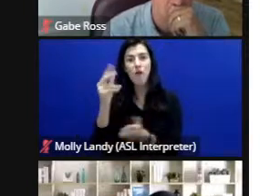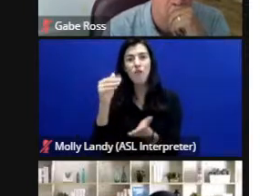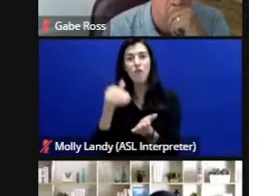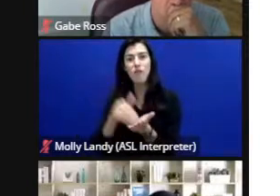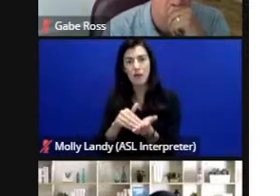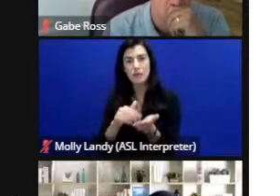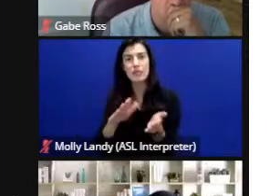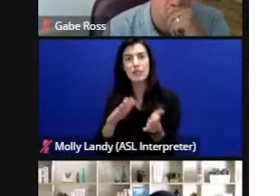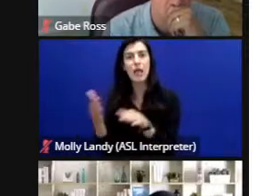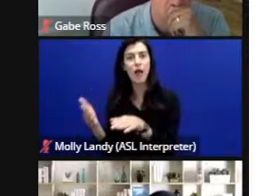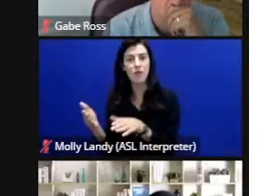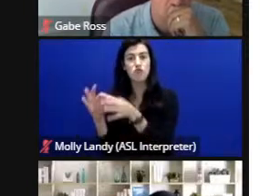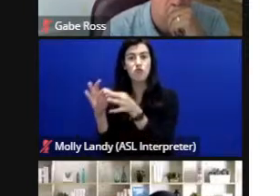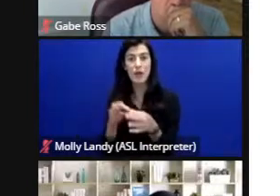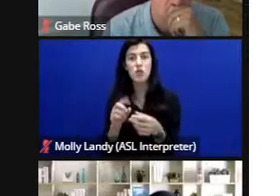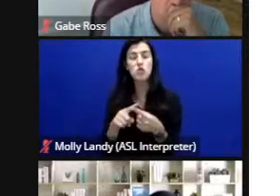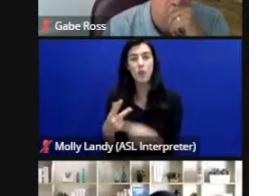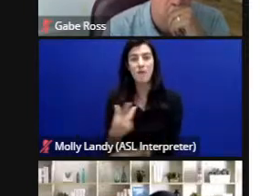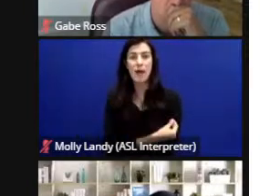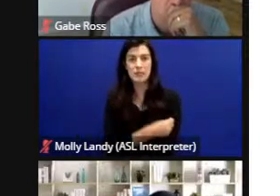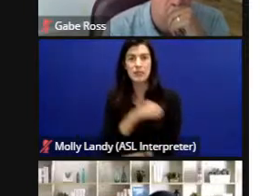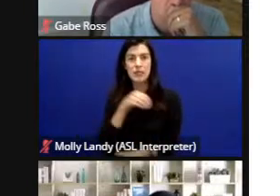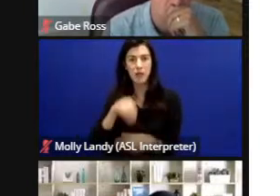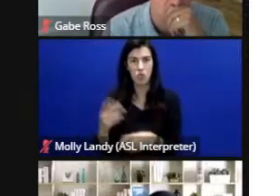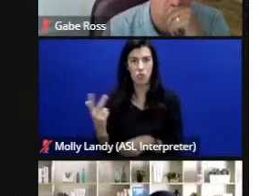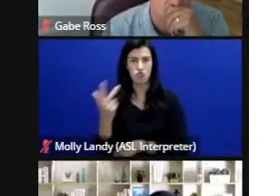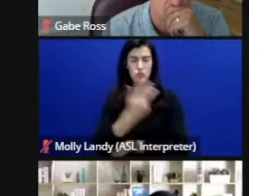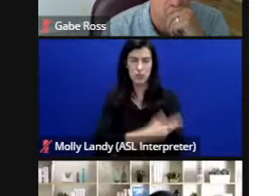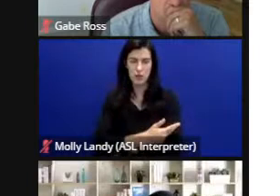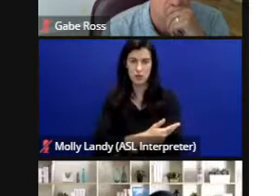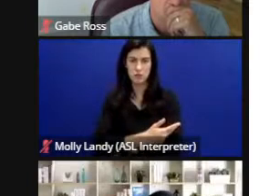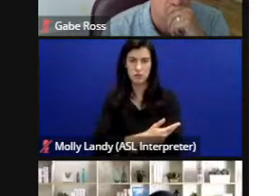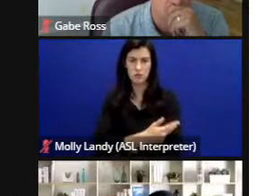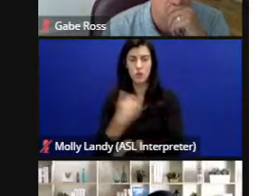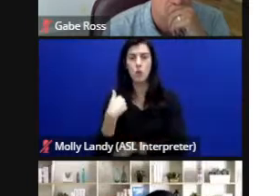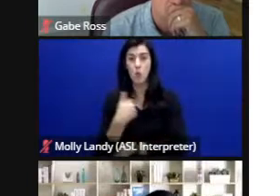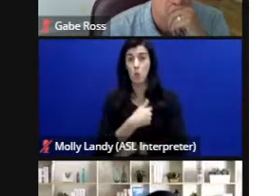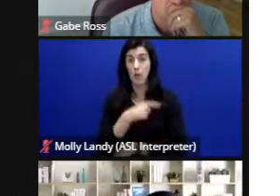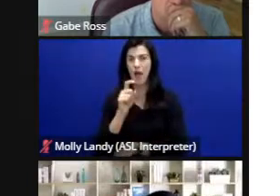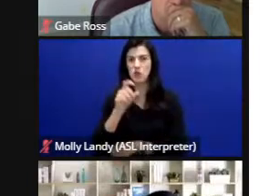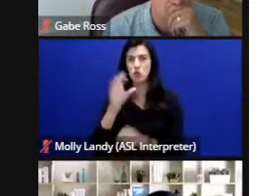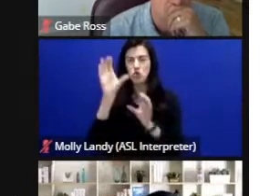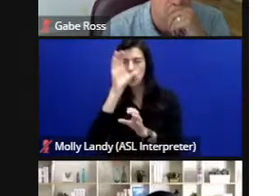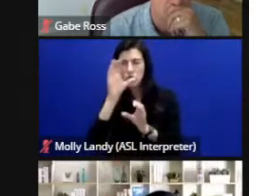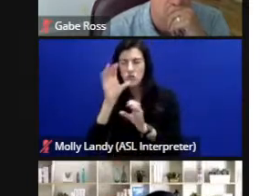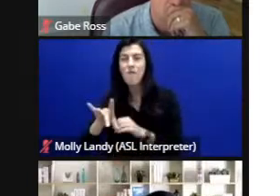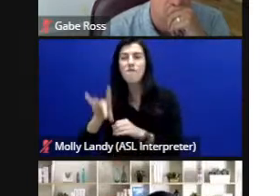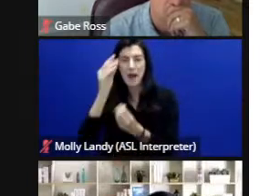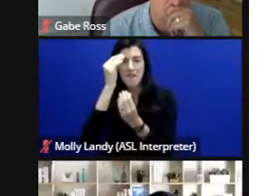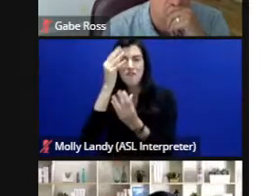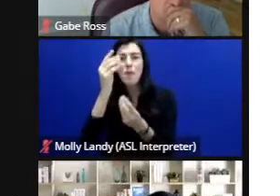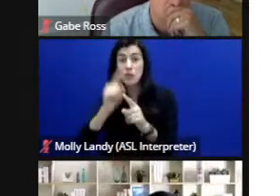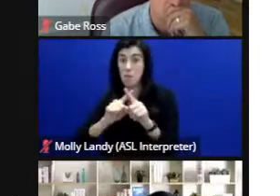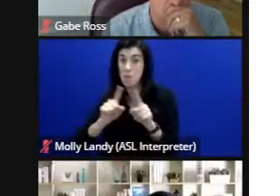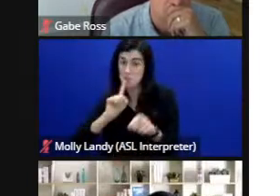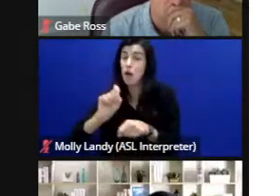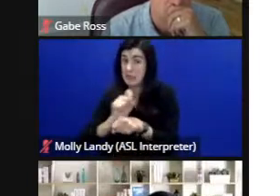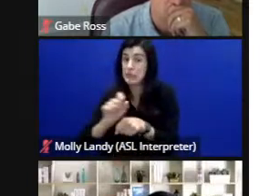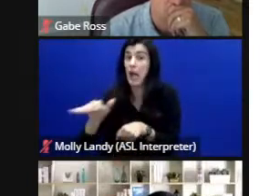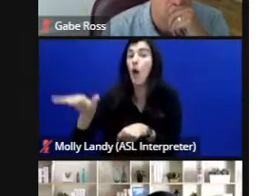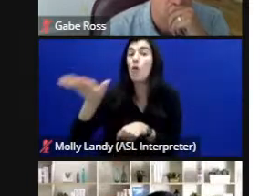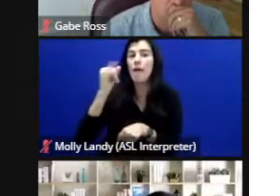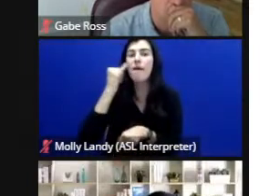related to the vaccine within 3 days. You have to search to find this information, but it's out there if you're willing to look for it.